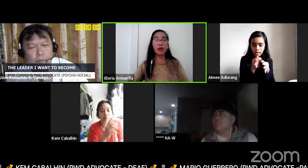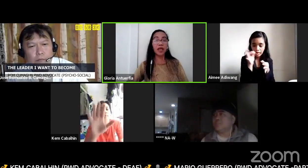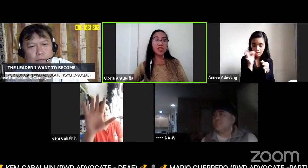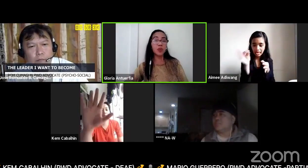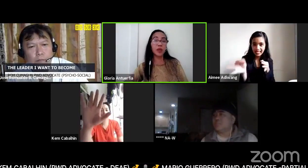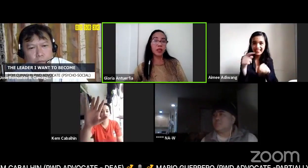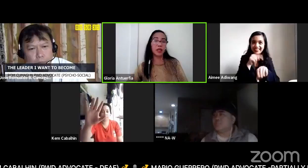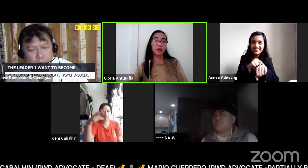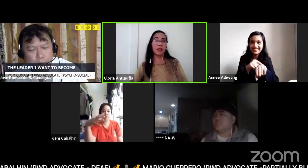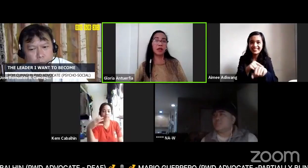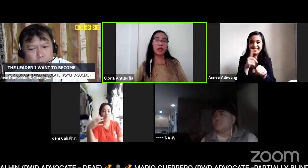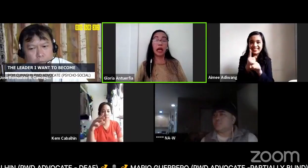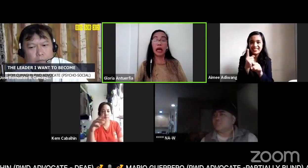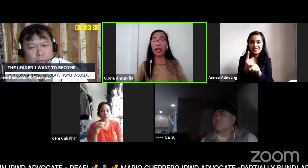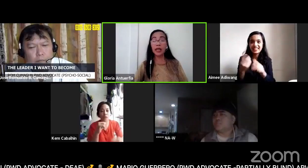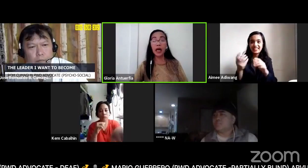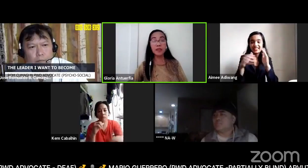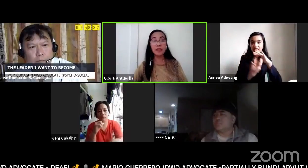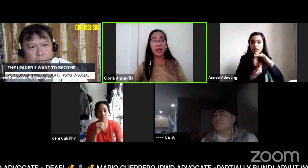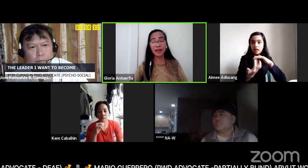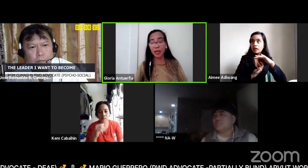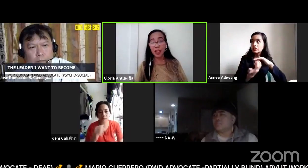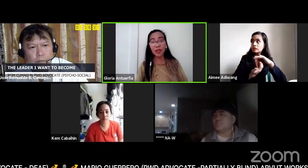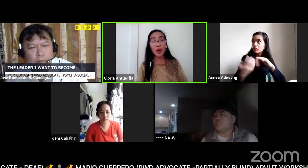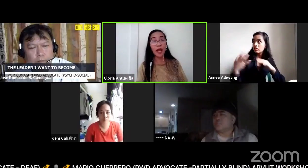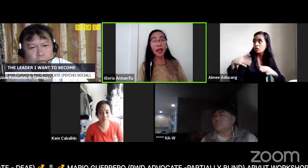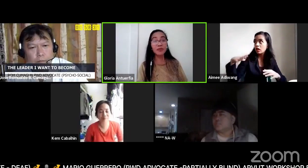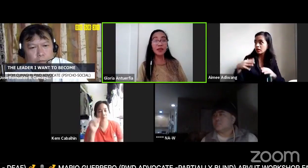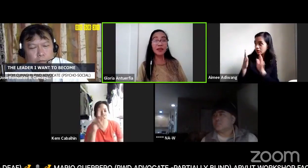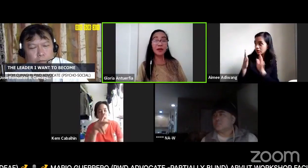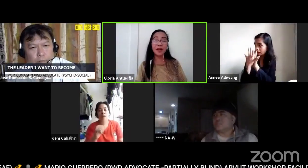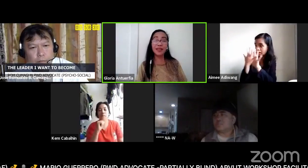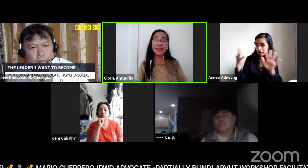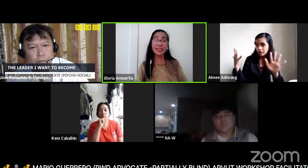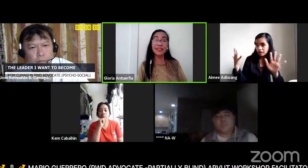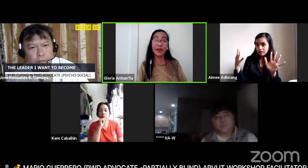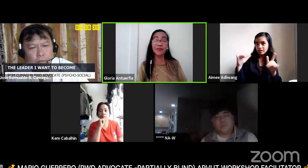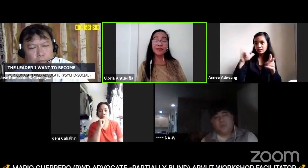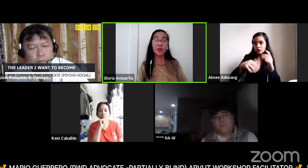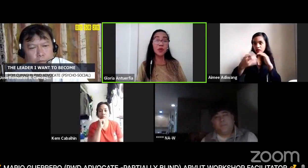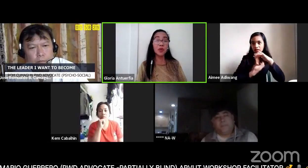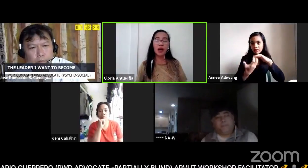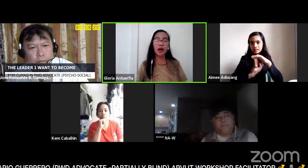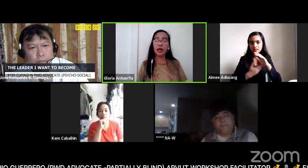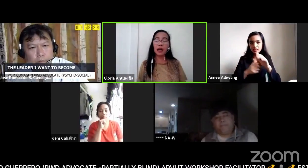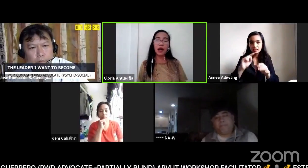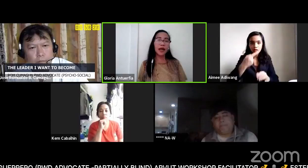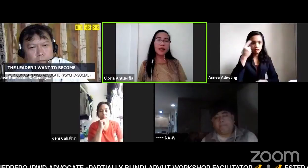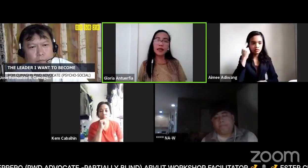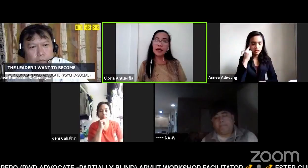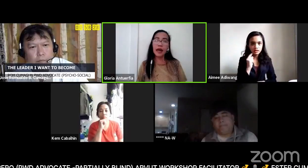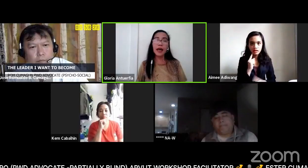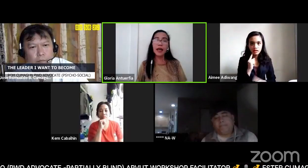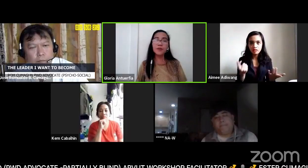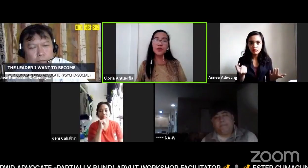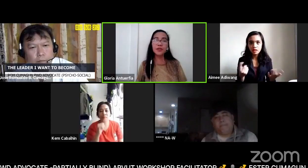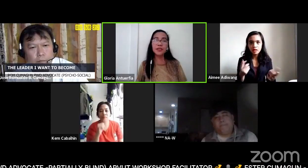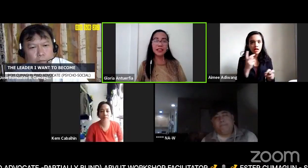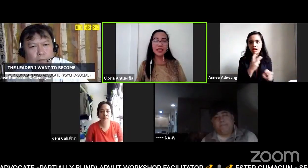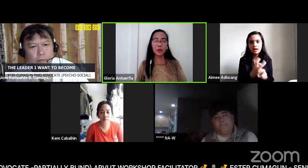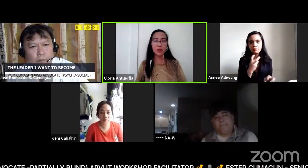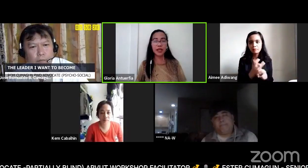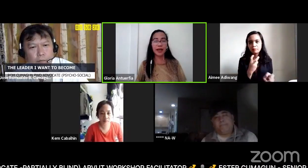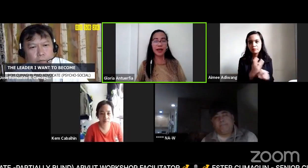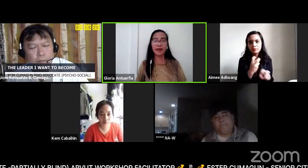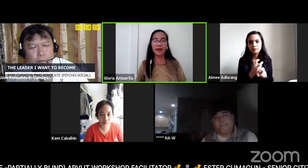especially when there are clients waiting, naka-line up na sila. Then itong client mo na nauna is deaf. So ang hirap.